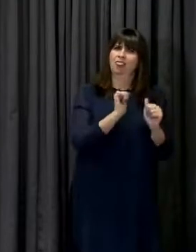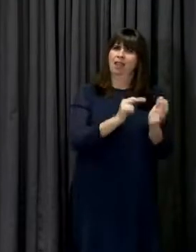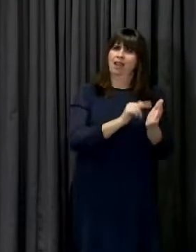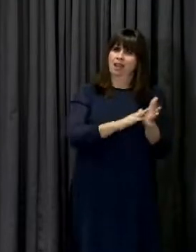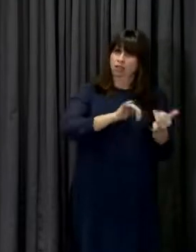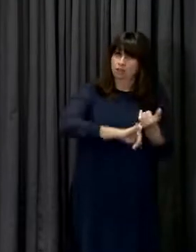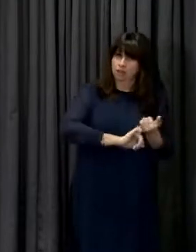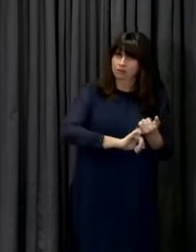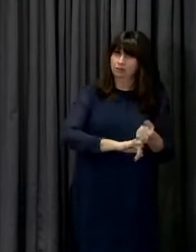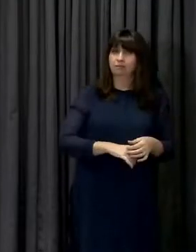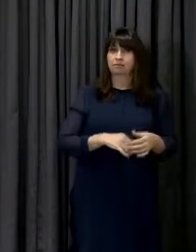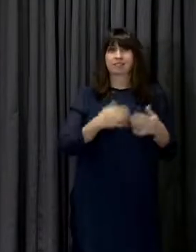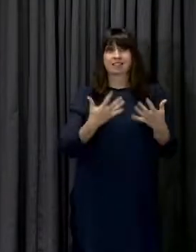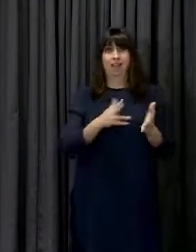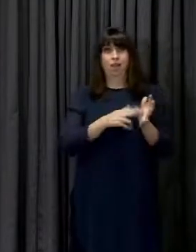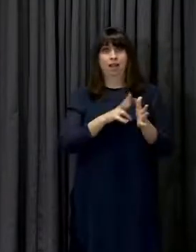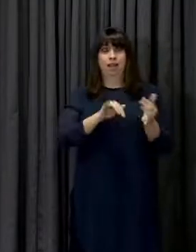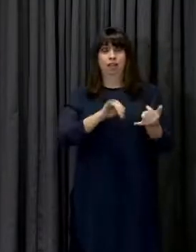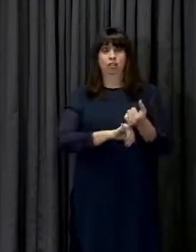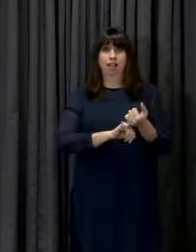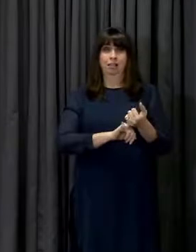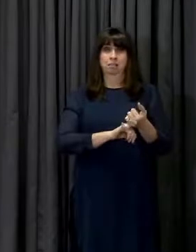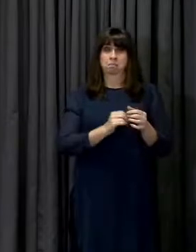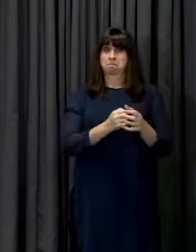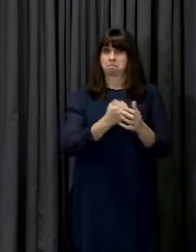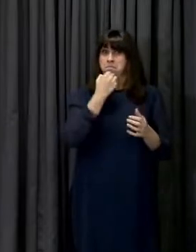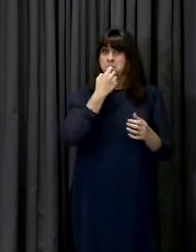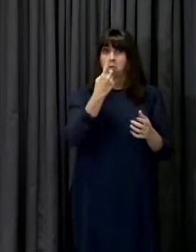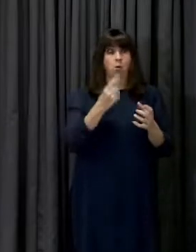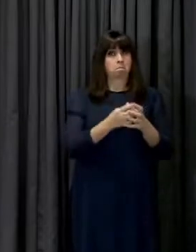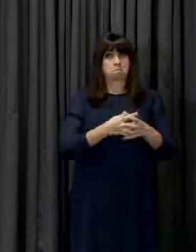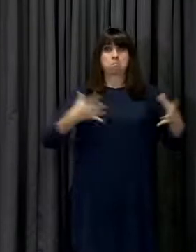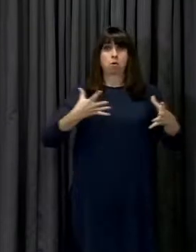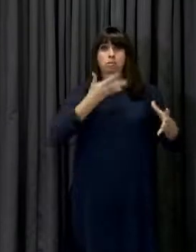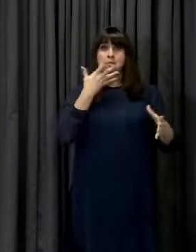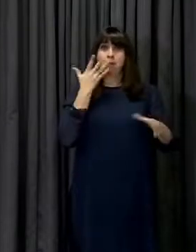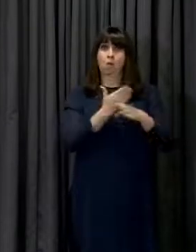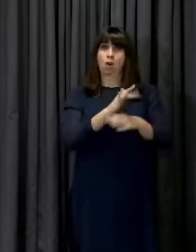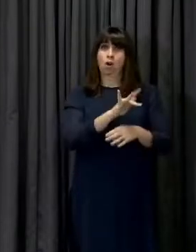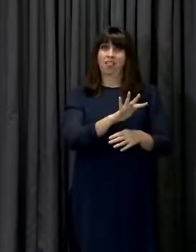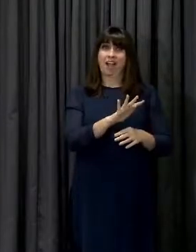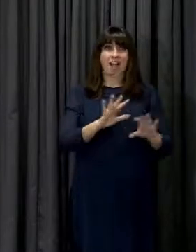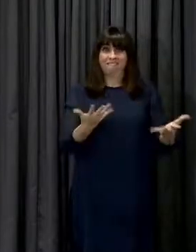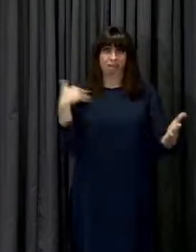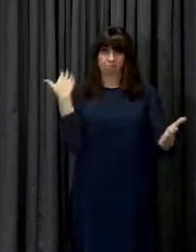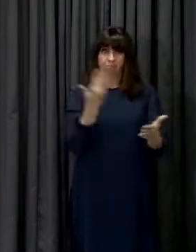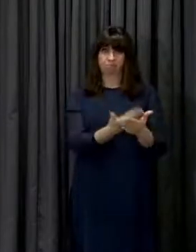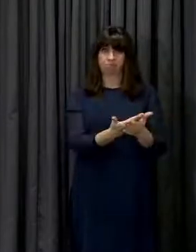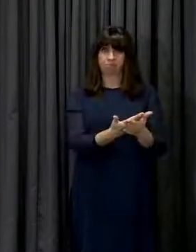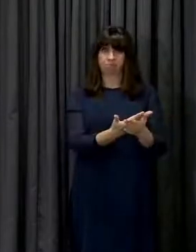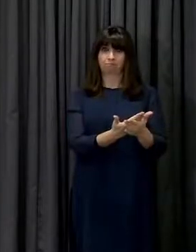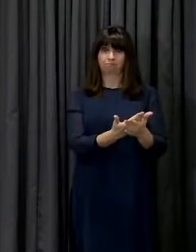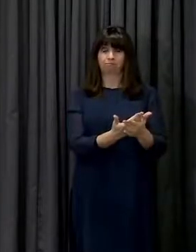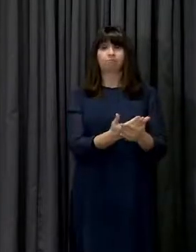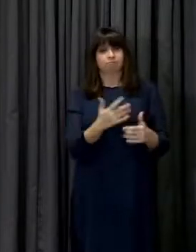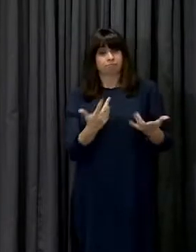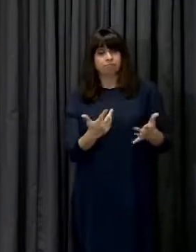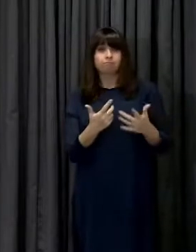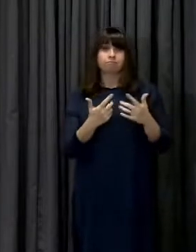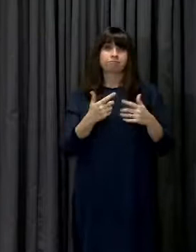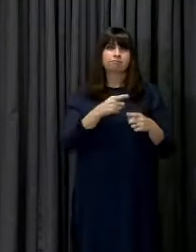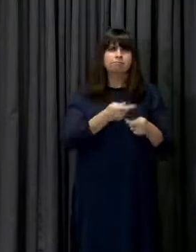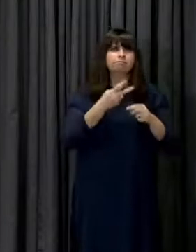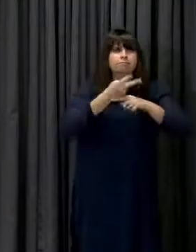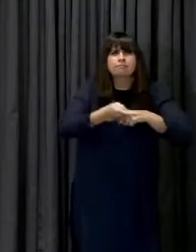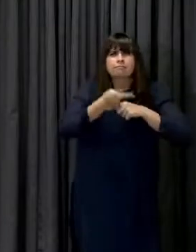health service now has more people working in it than at any time in its history, all aimed at prevention and care for members